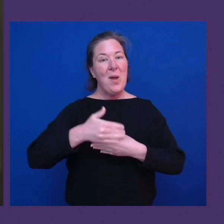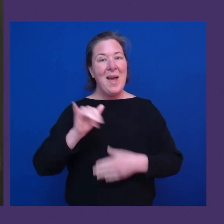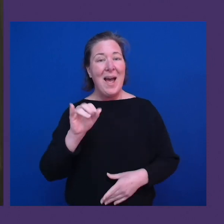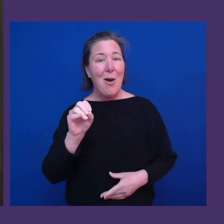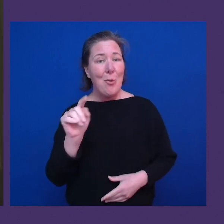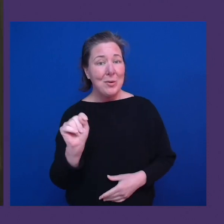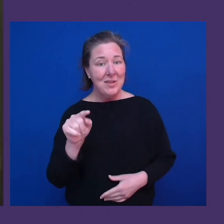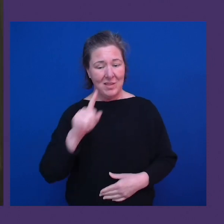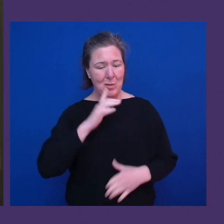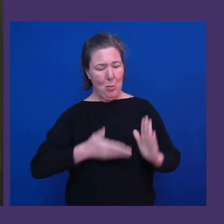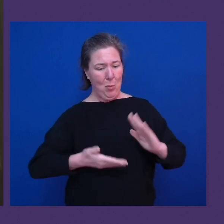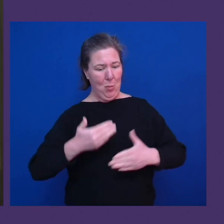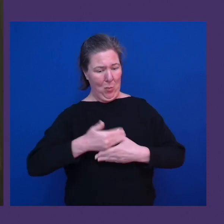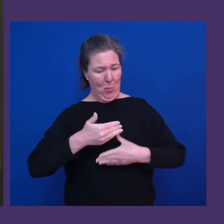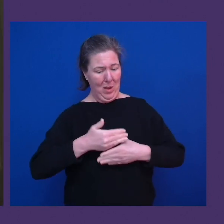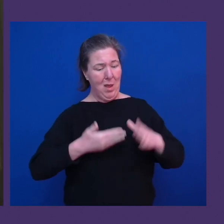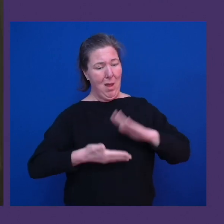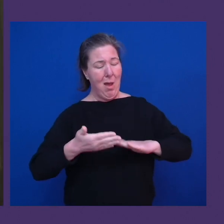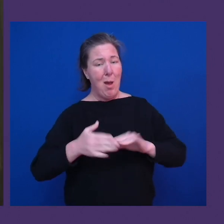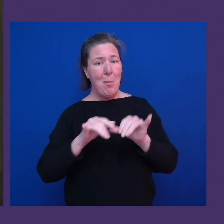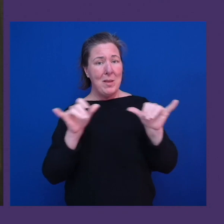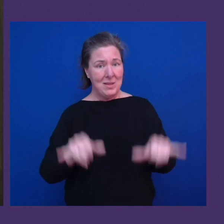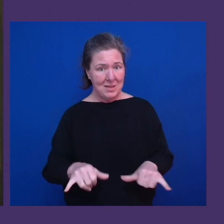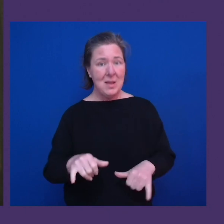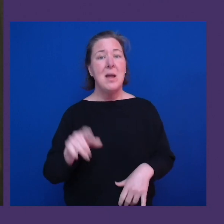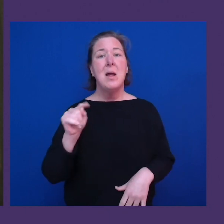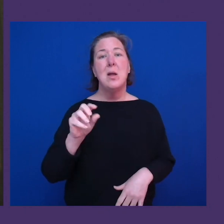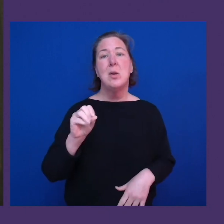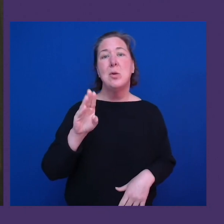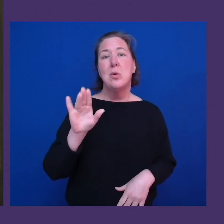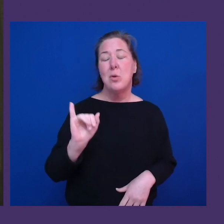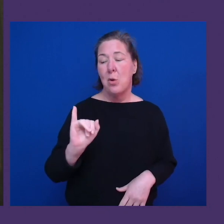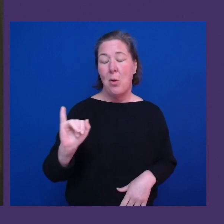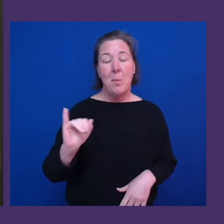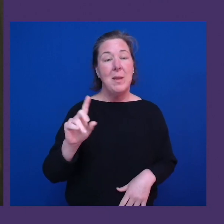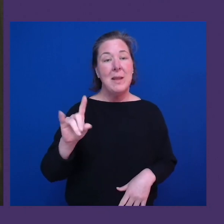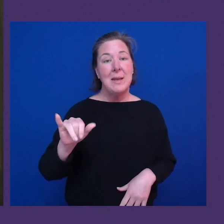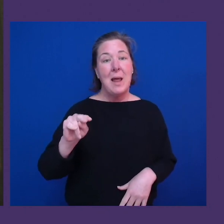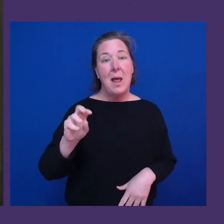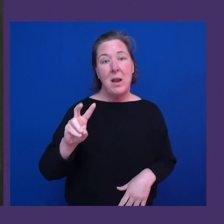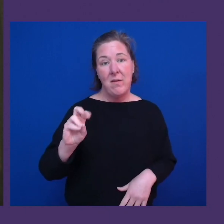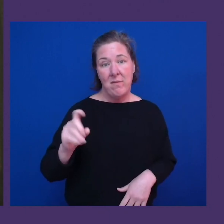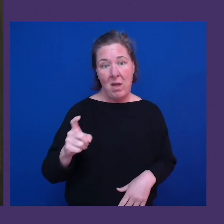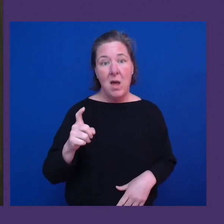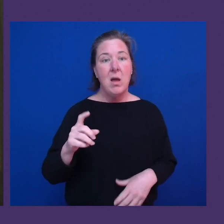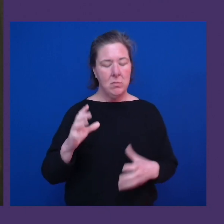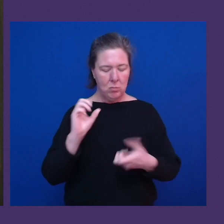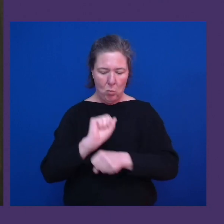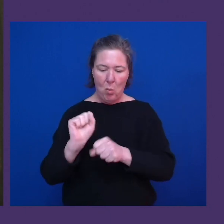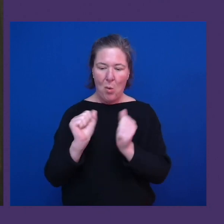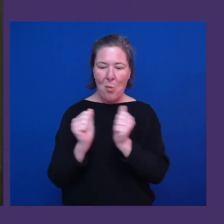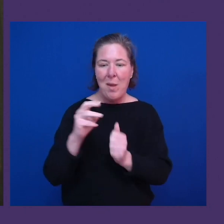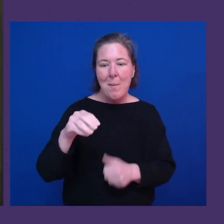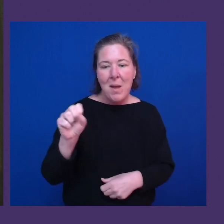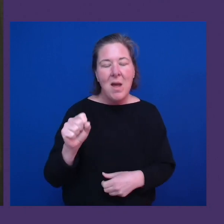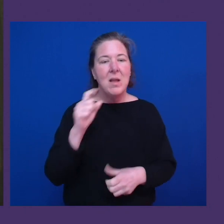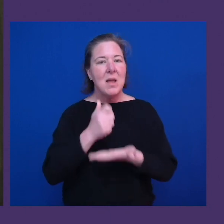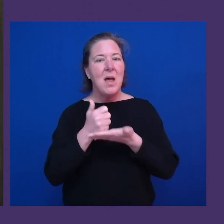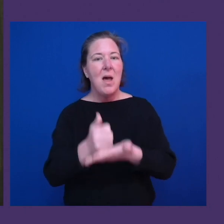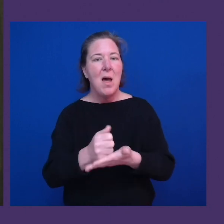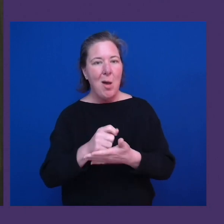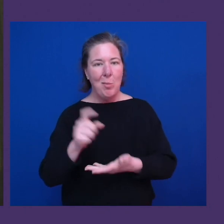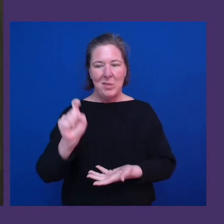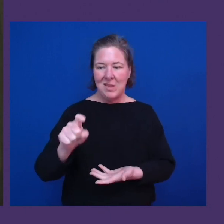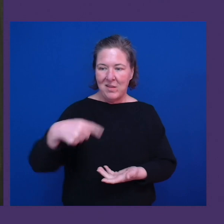operating system that Tobii Dynavox collaborated on with Microsoft to serve the needs of the people with accessibility challenges.